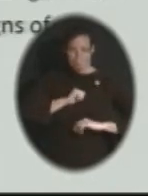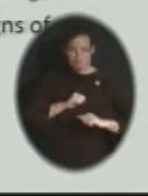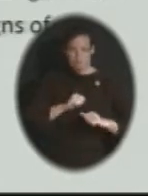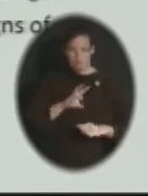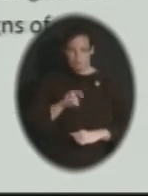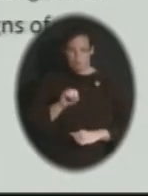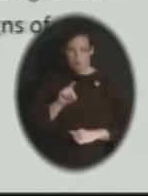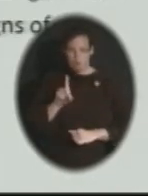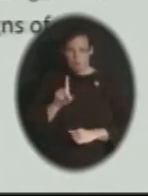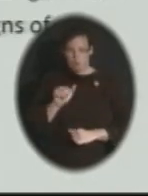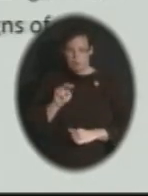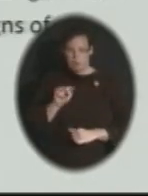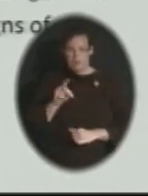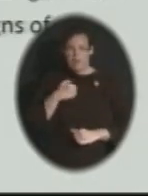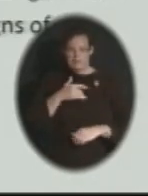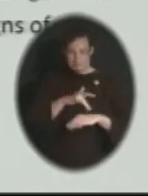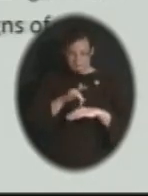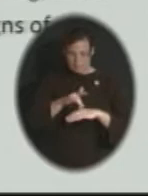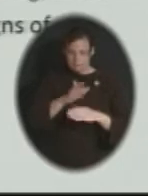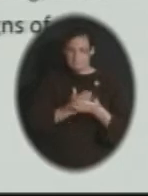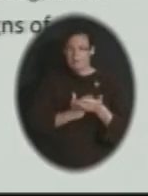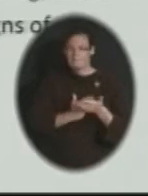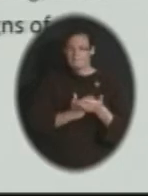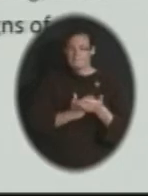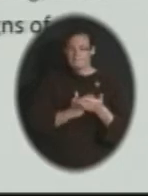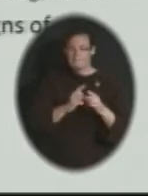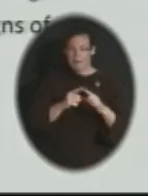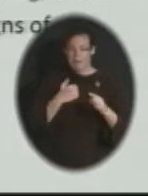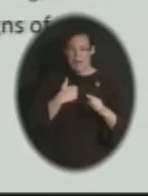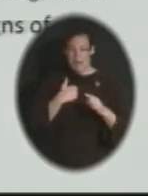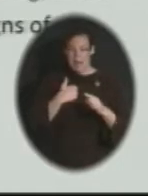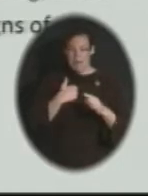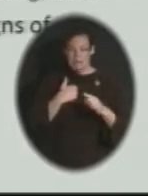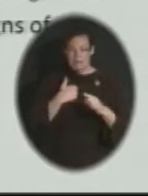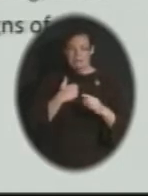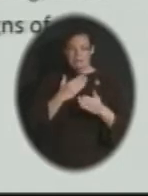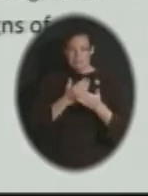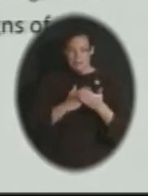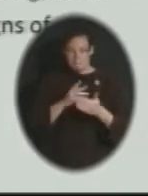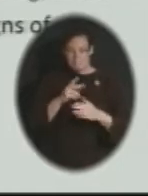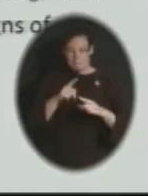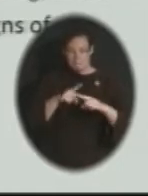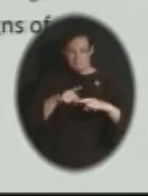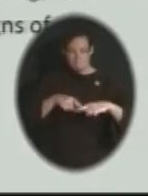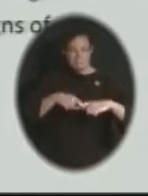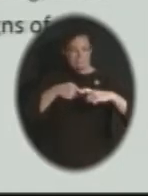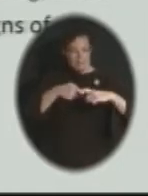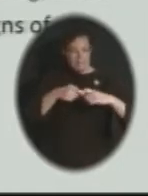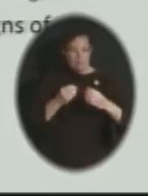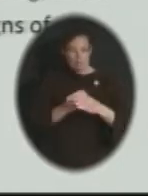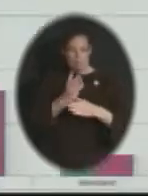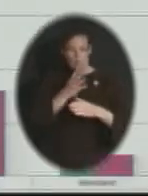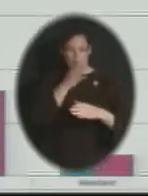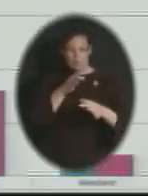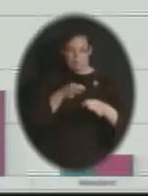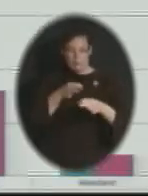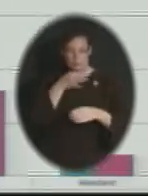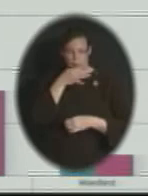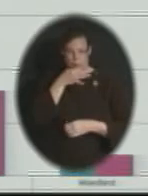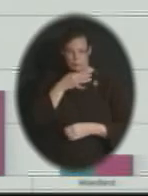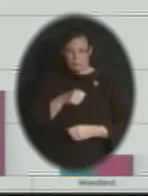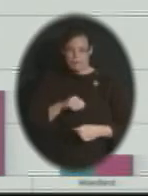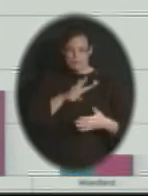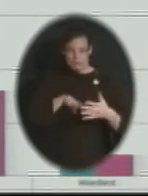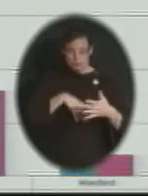Woodland has space. It has some space, but it has signs of pending growth, which I'll explain in just a moment.